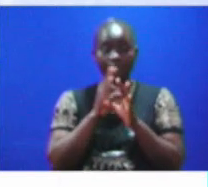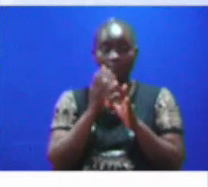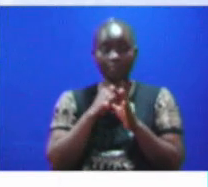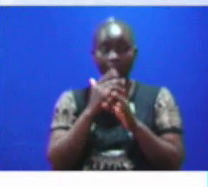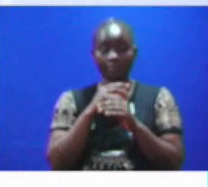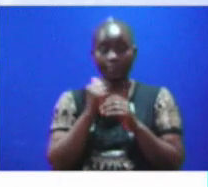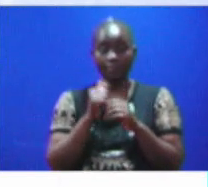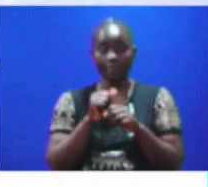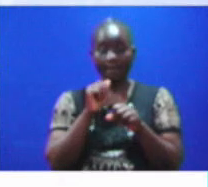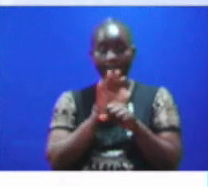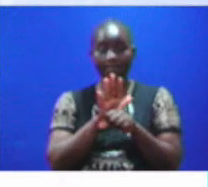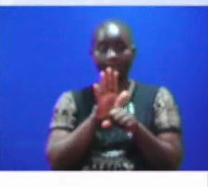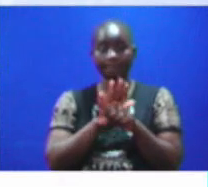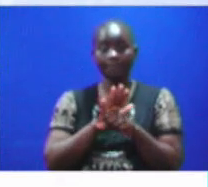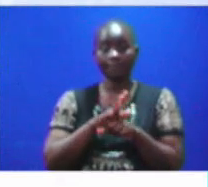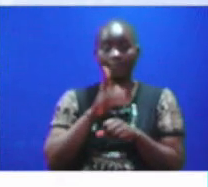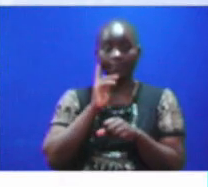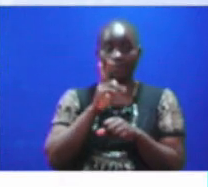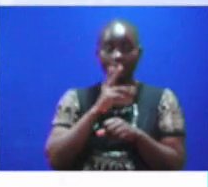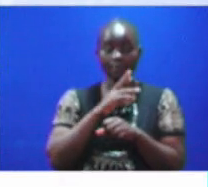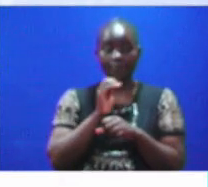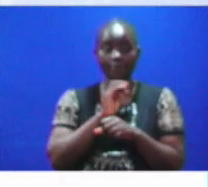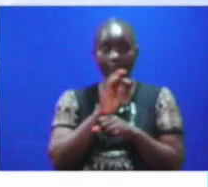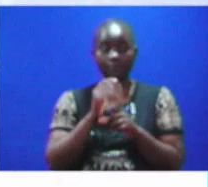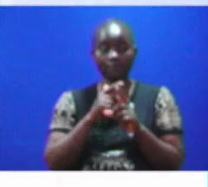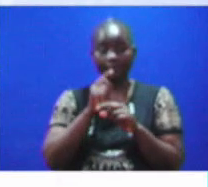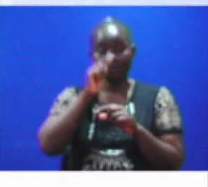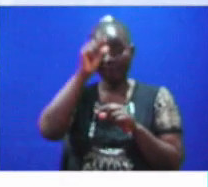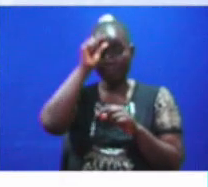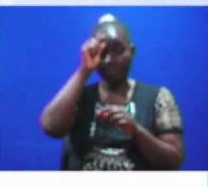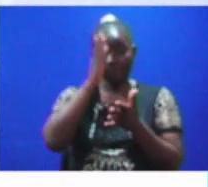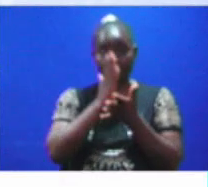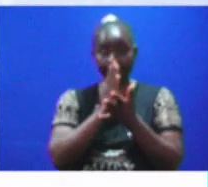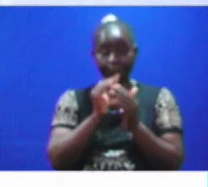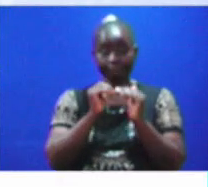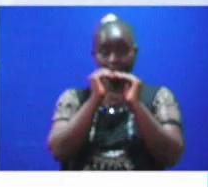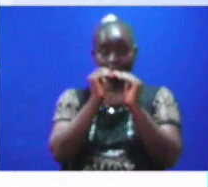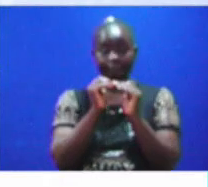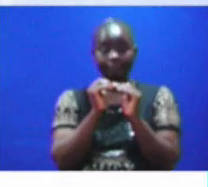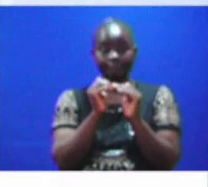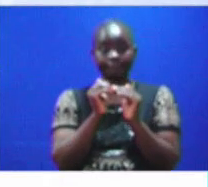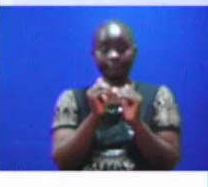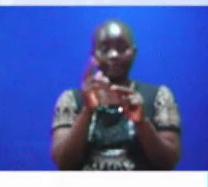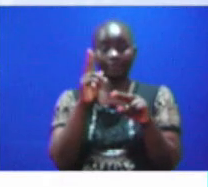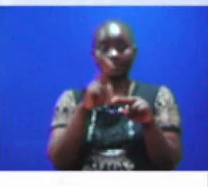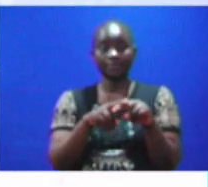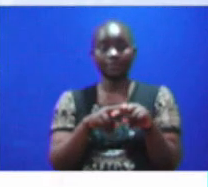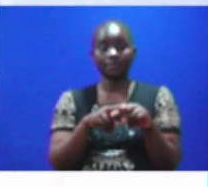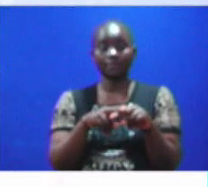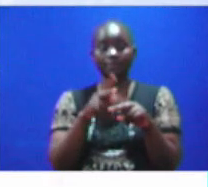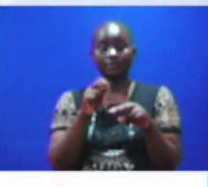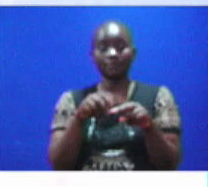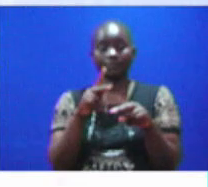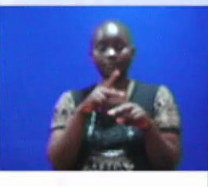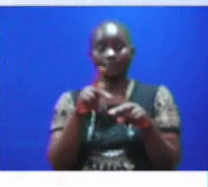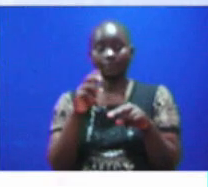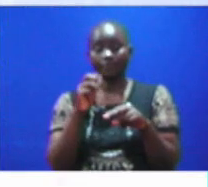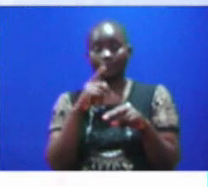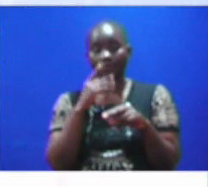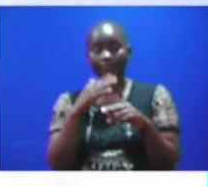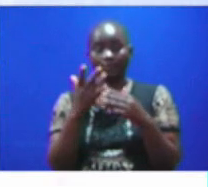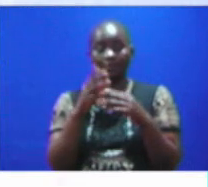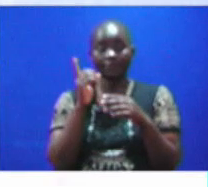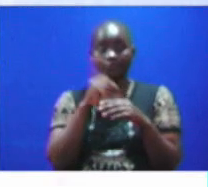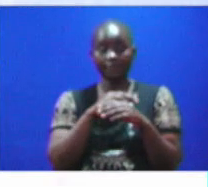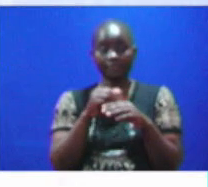abwatani abange ku rasorongo rwa gusii ni gobanyare ko boli serikali ne kibona ko mukere gitambo kirona wisaransa ne kyombe gya kupet kya barimu eliko nyara gukora rimo